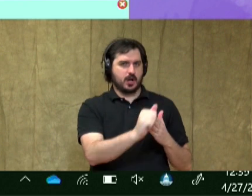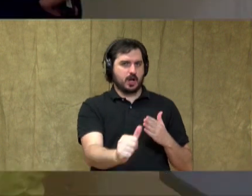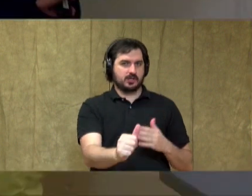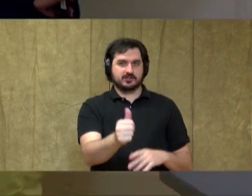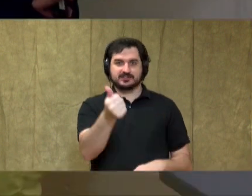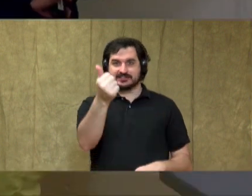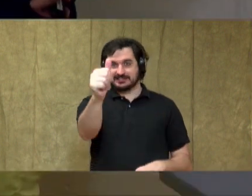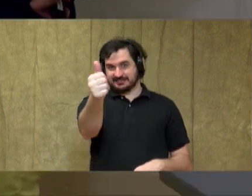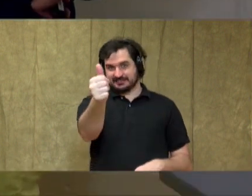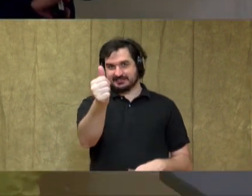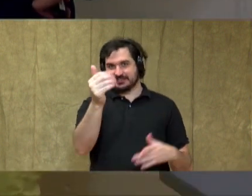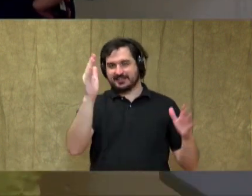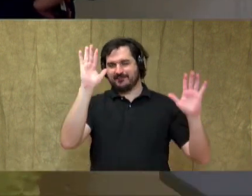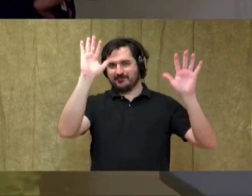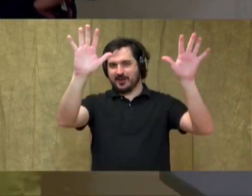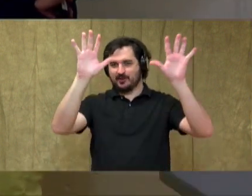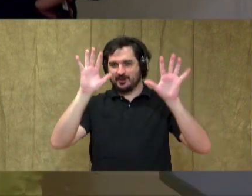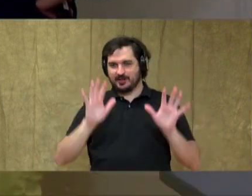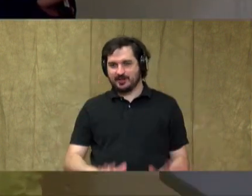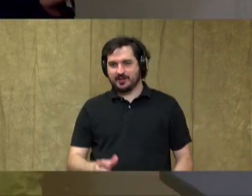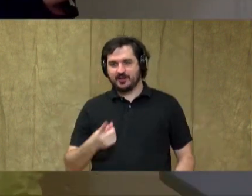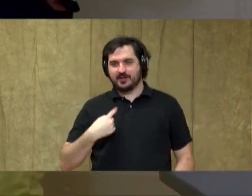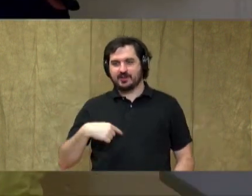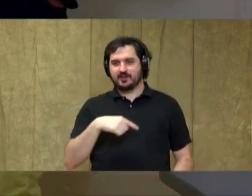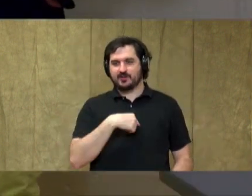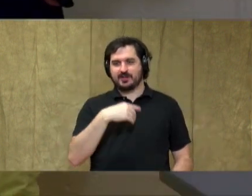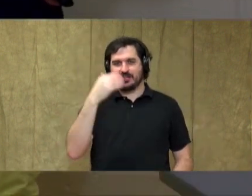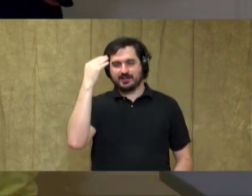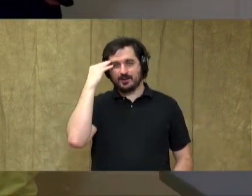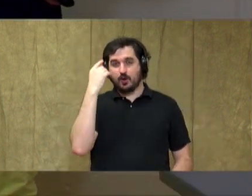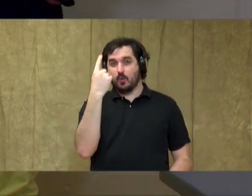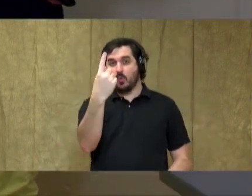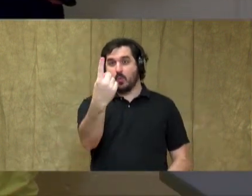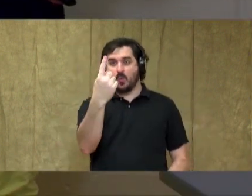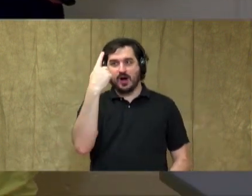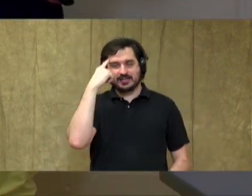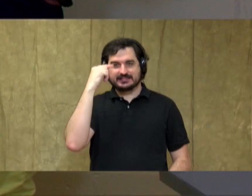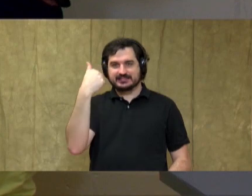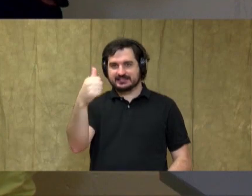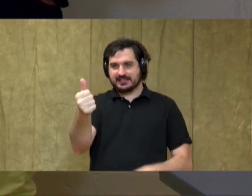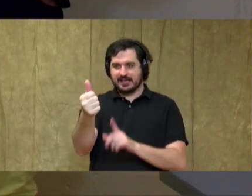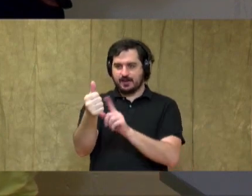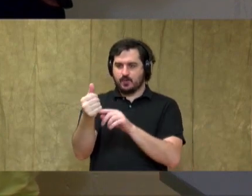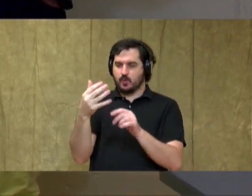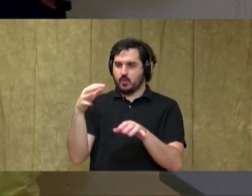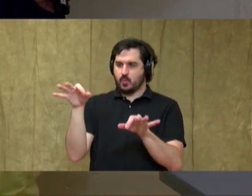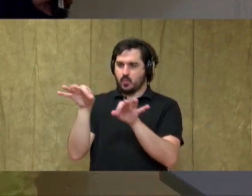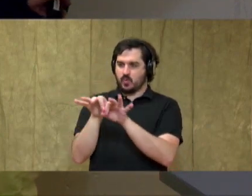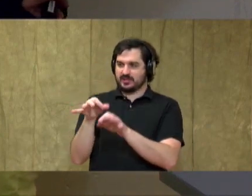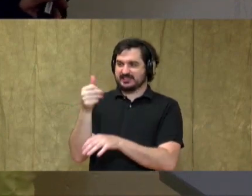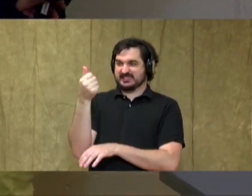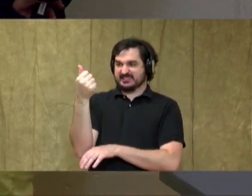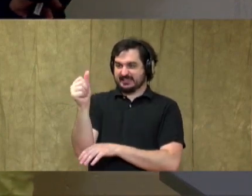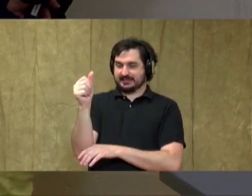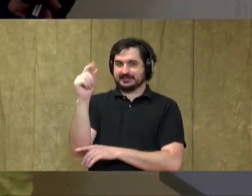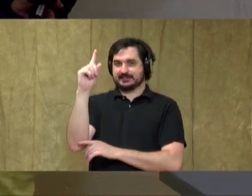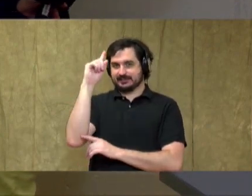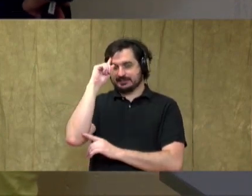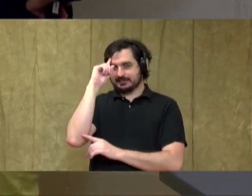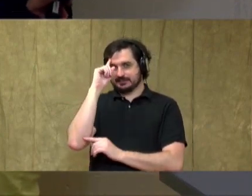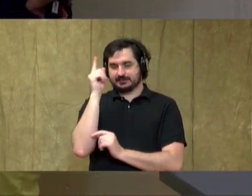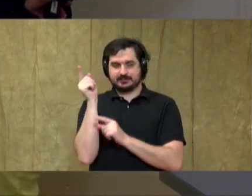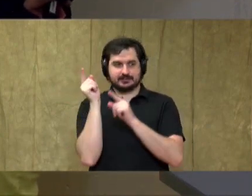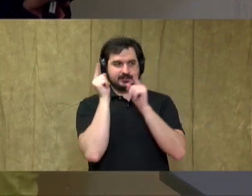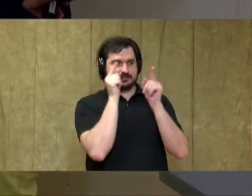10. Very good. So we know that a dime is worth 10 cents, and we know that there are 10 dimes in